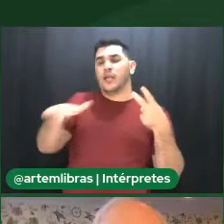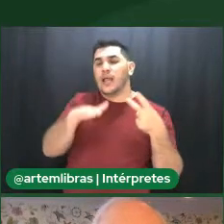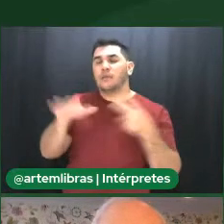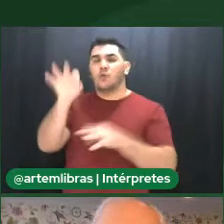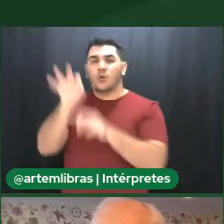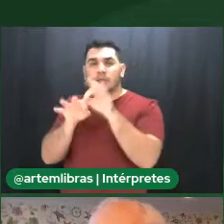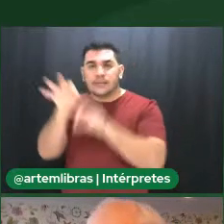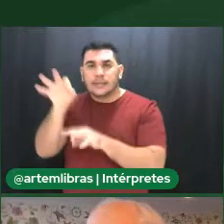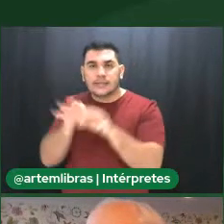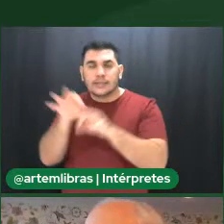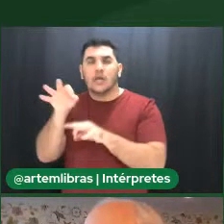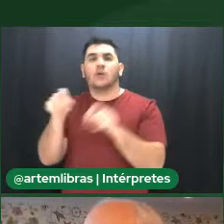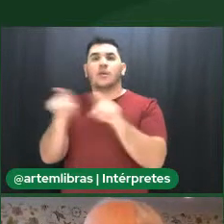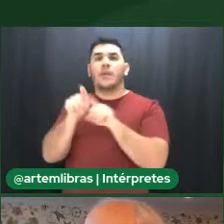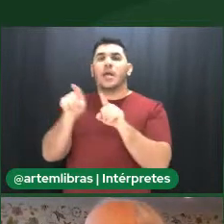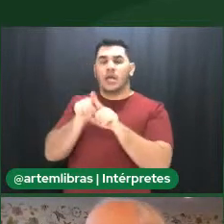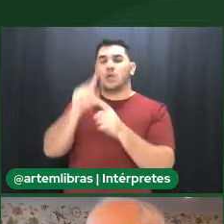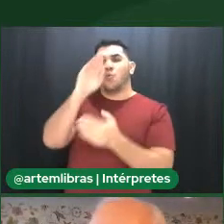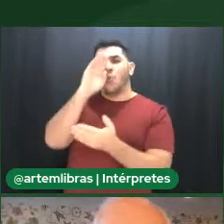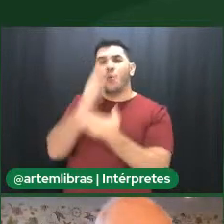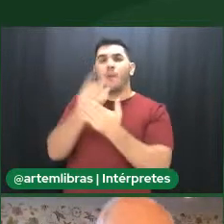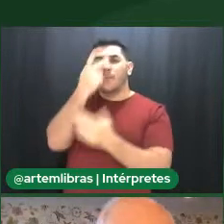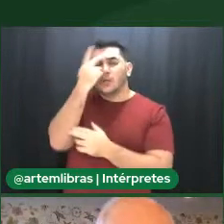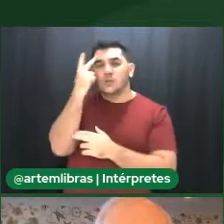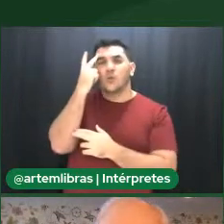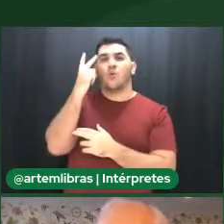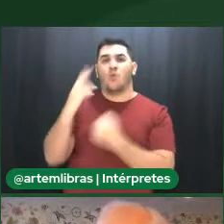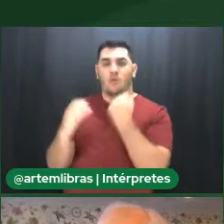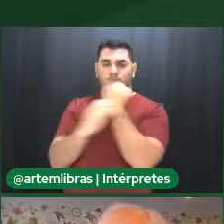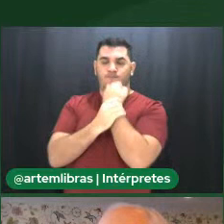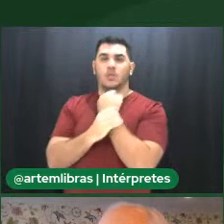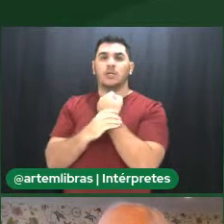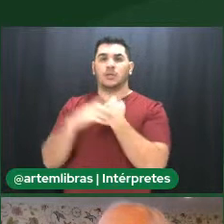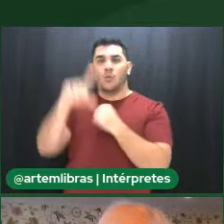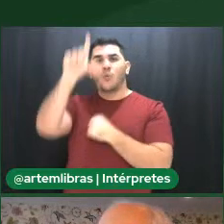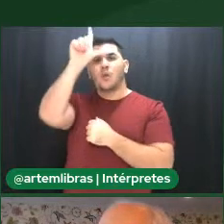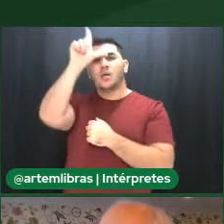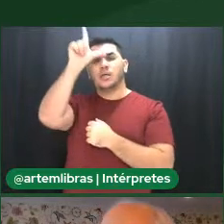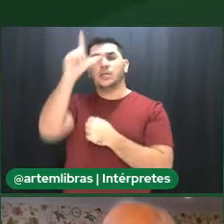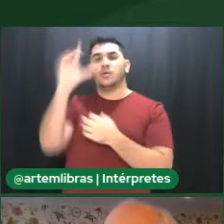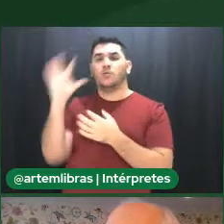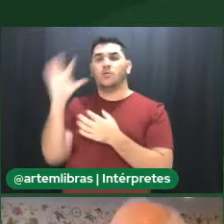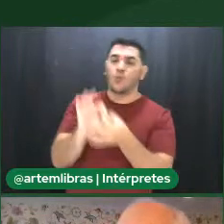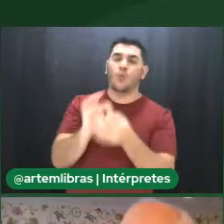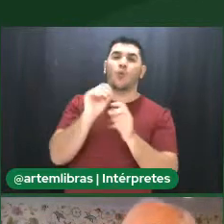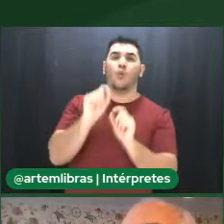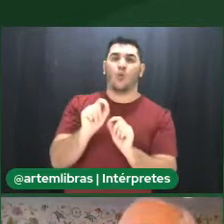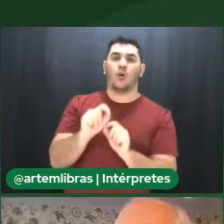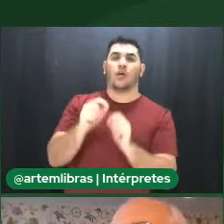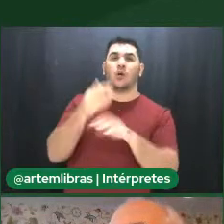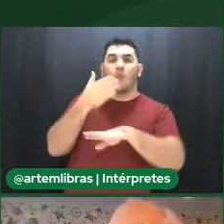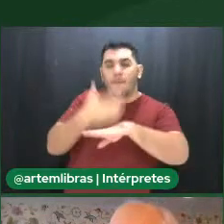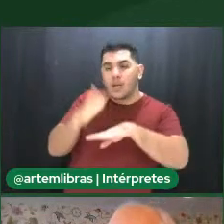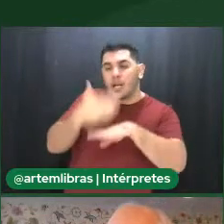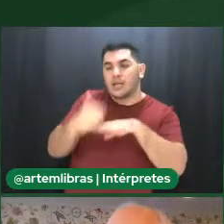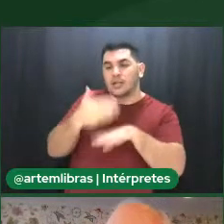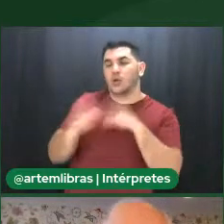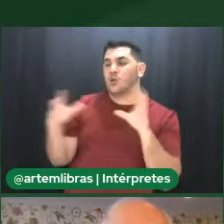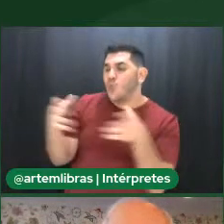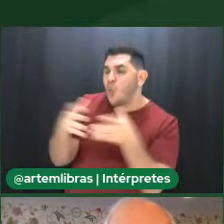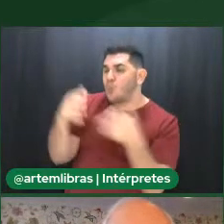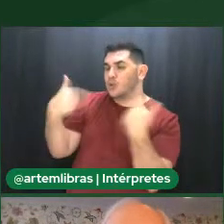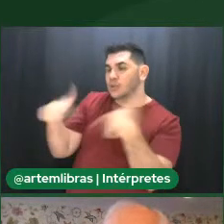internal reviews of problems, and then adherence to industry standards. The next oval is